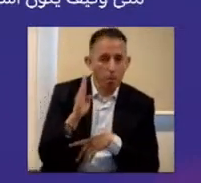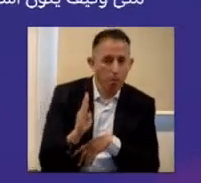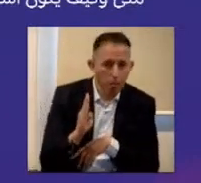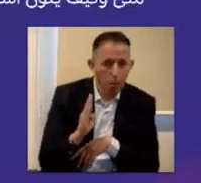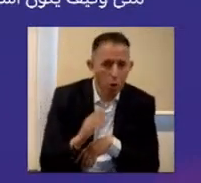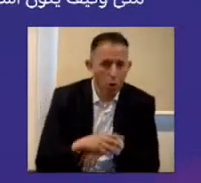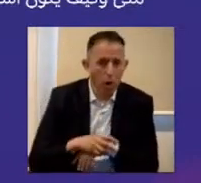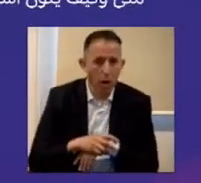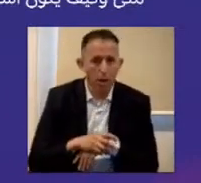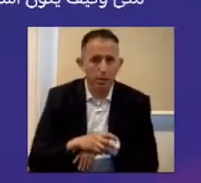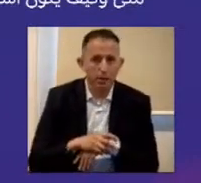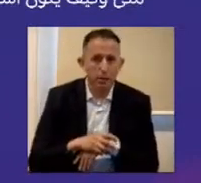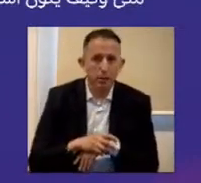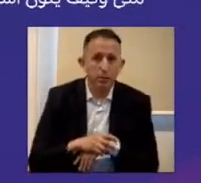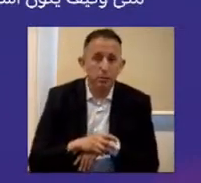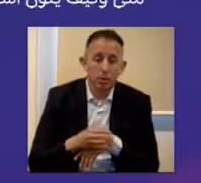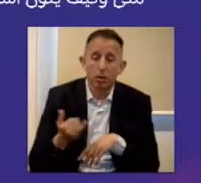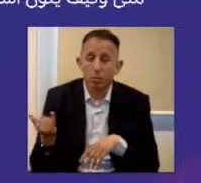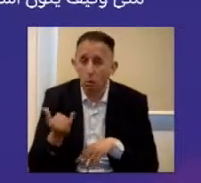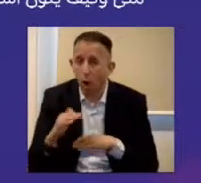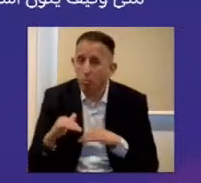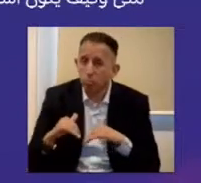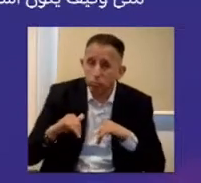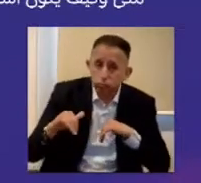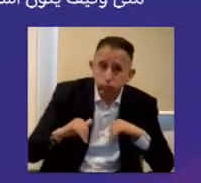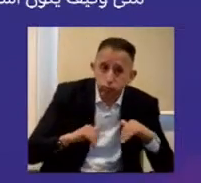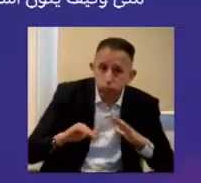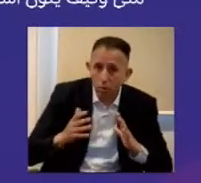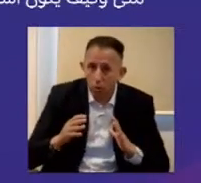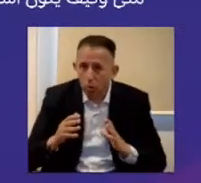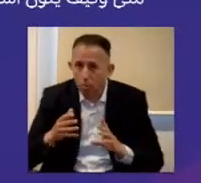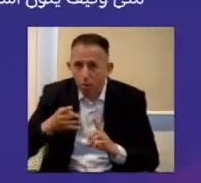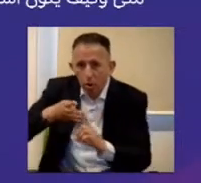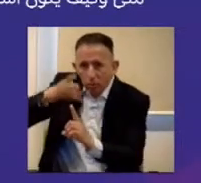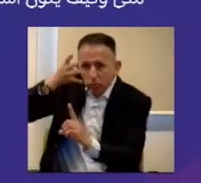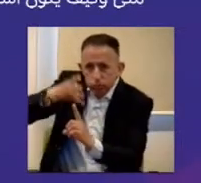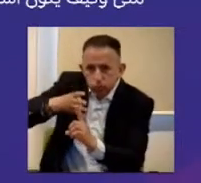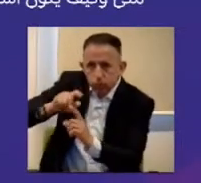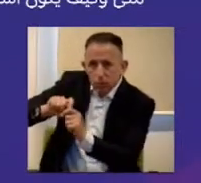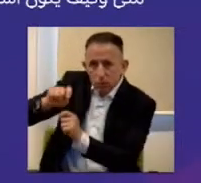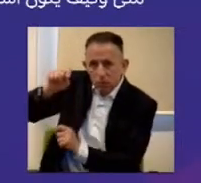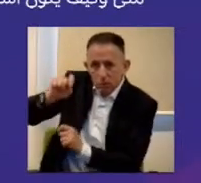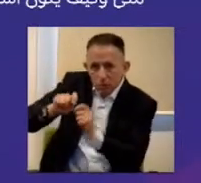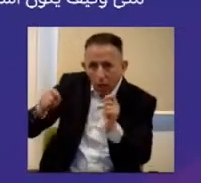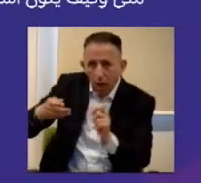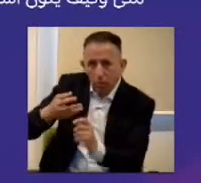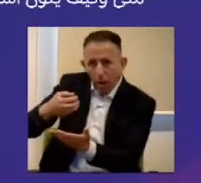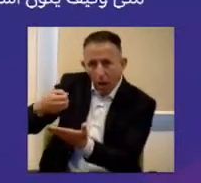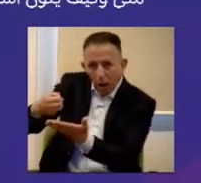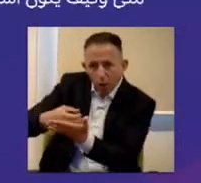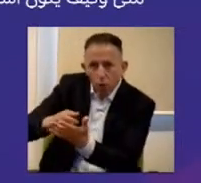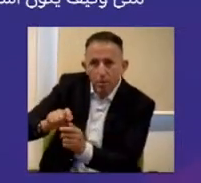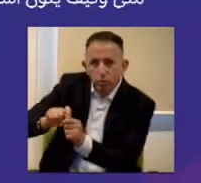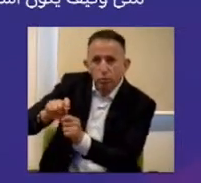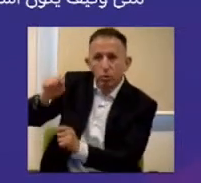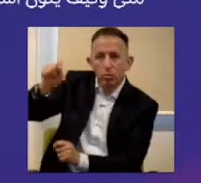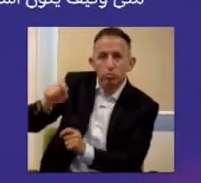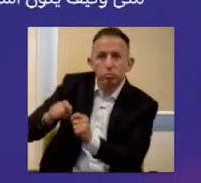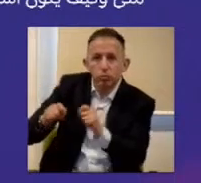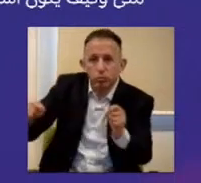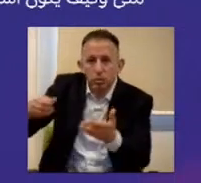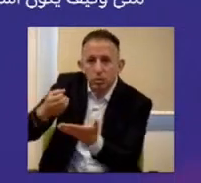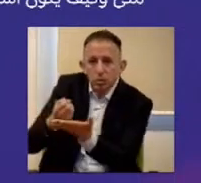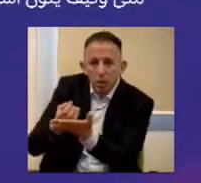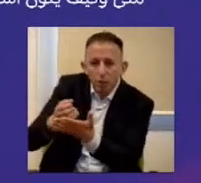flood of corrupted informations and this part of the potential and the problem. In